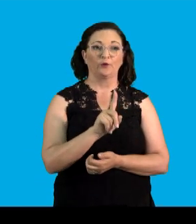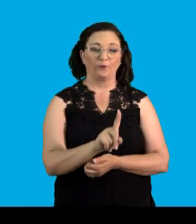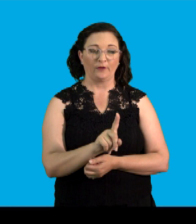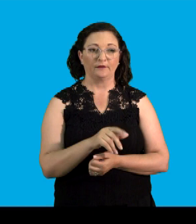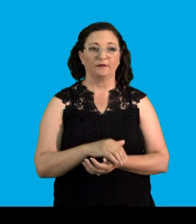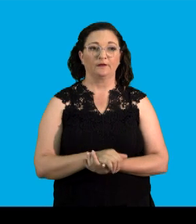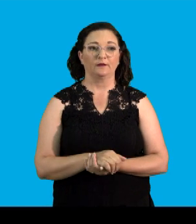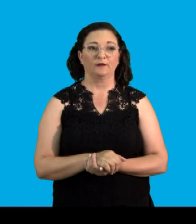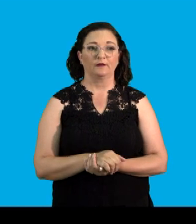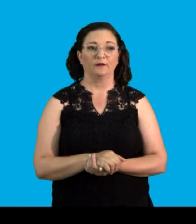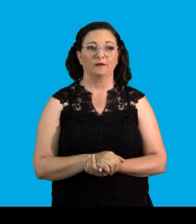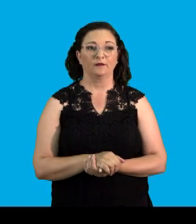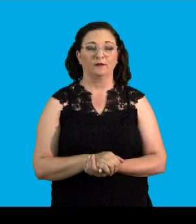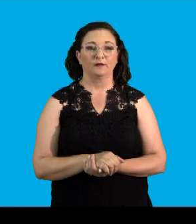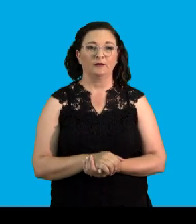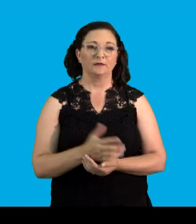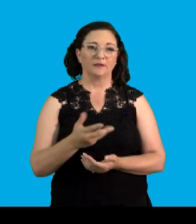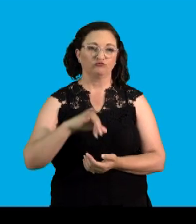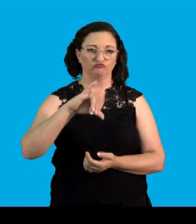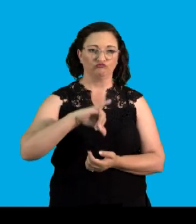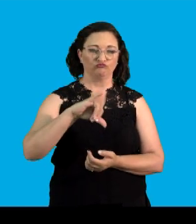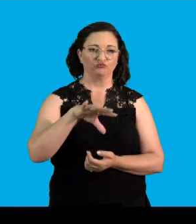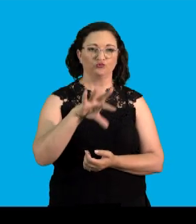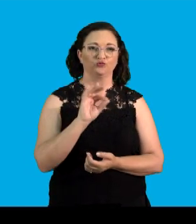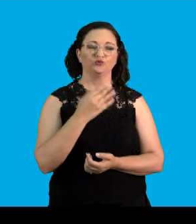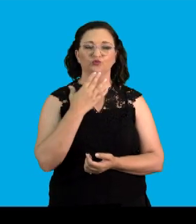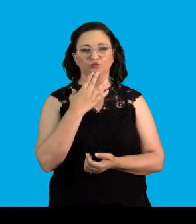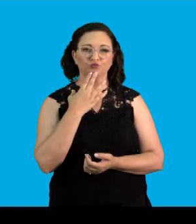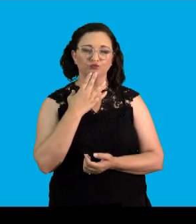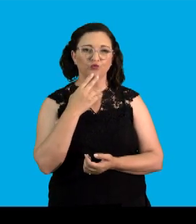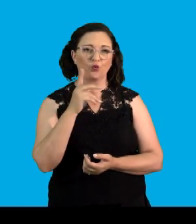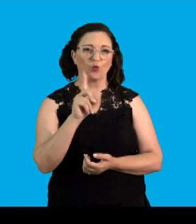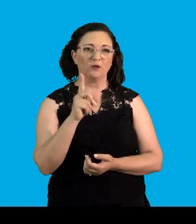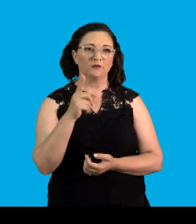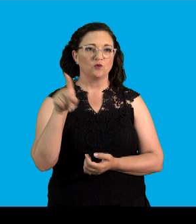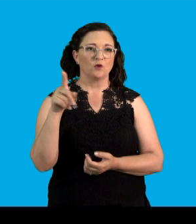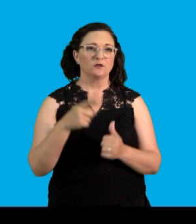1.3.1 and then you come up with the correct answer. So what is the correct answer here?